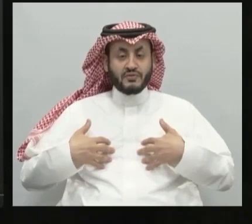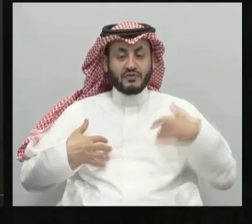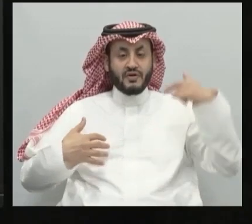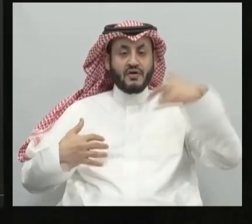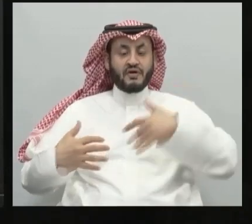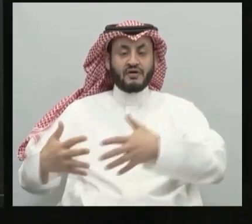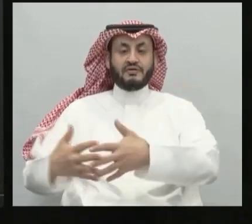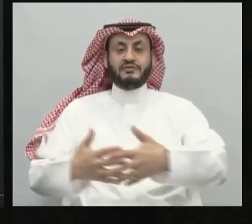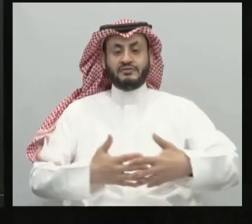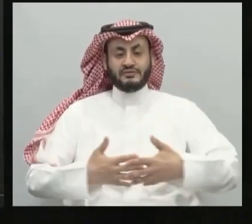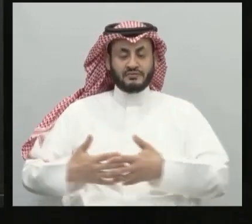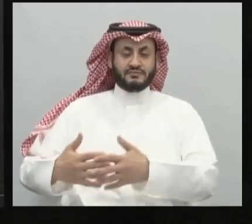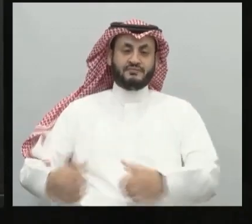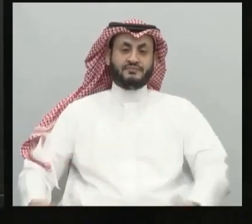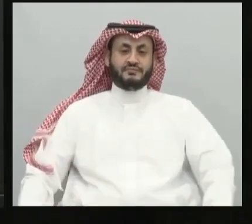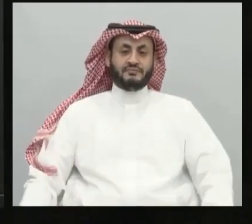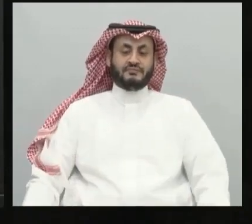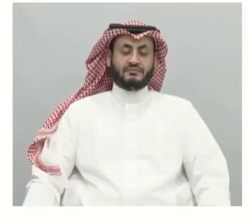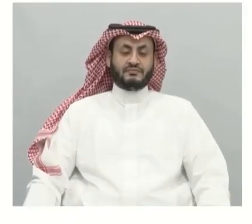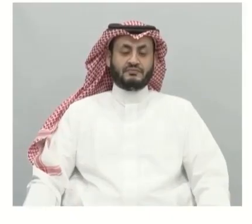Okay, let's listen to this one more time.